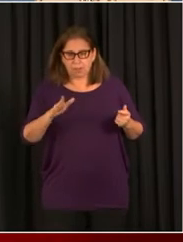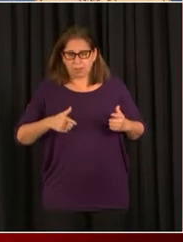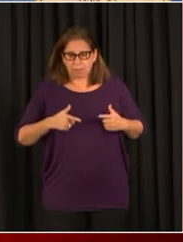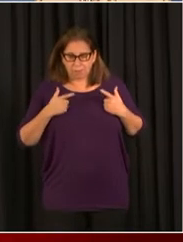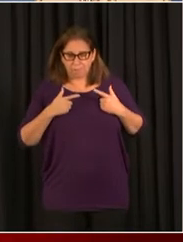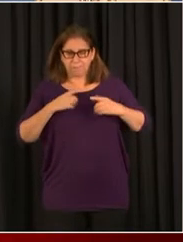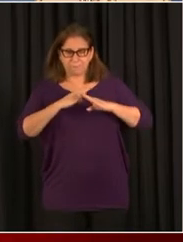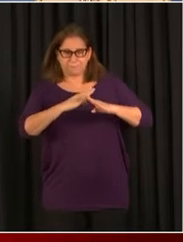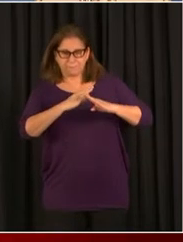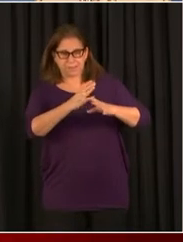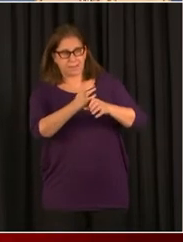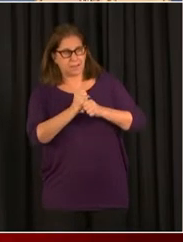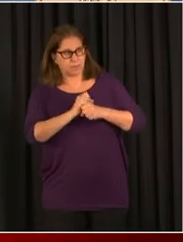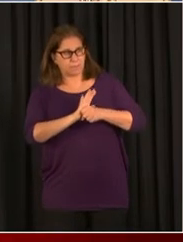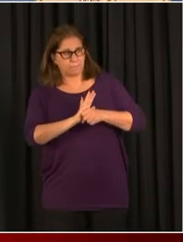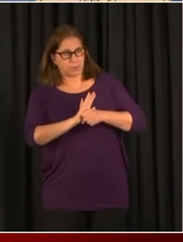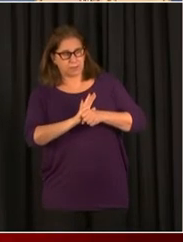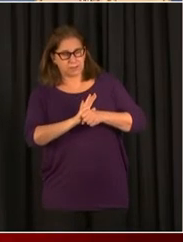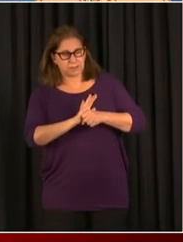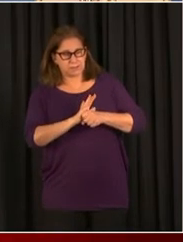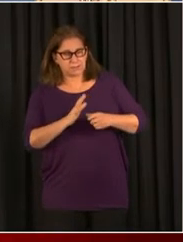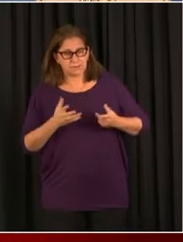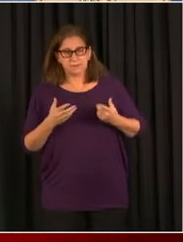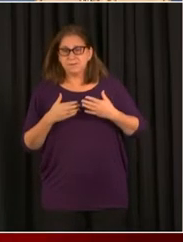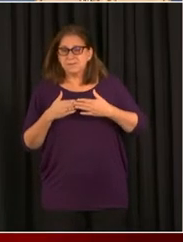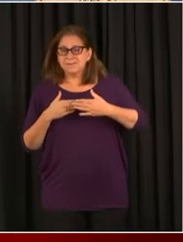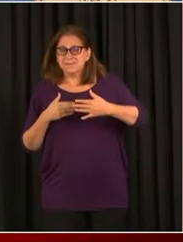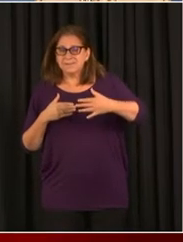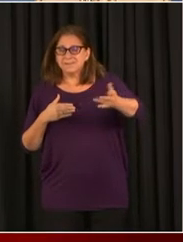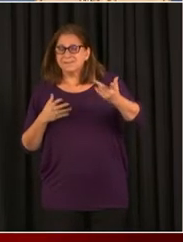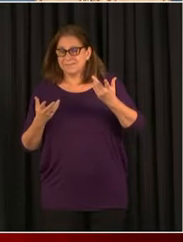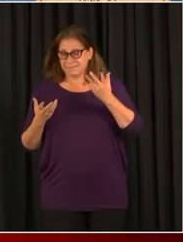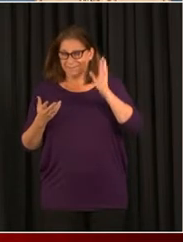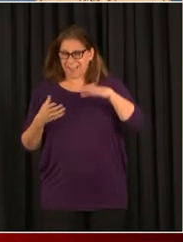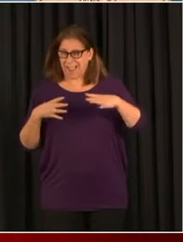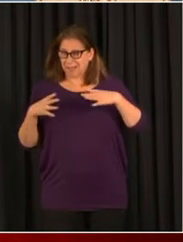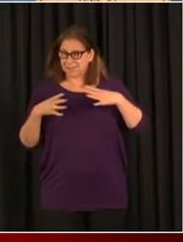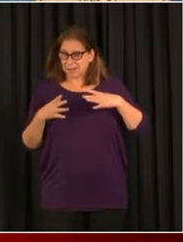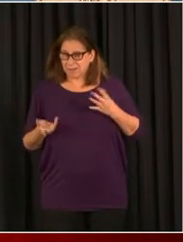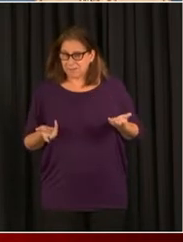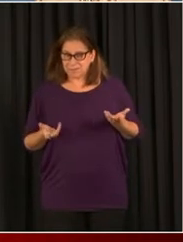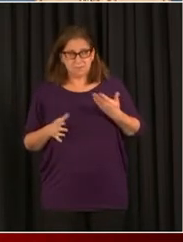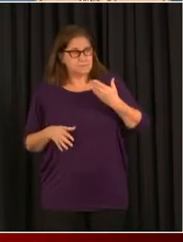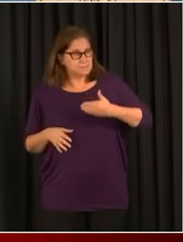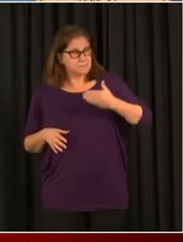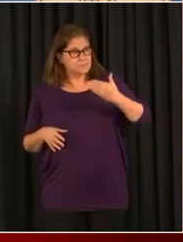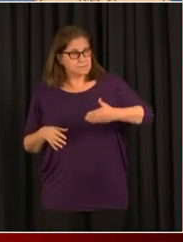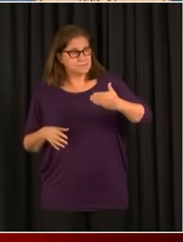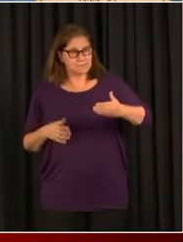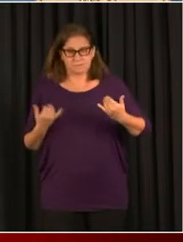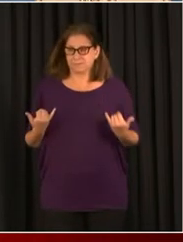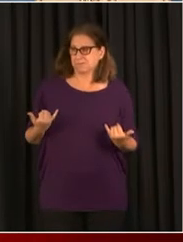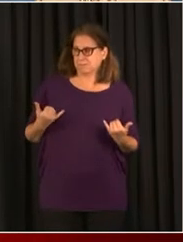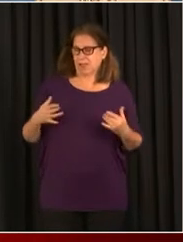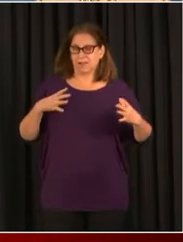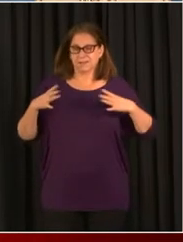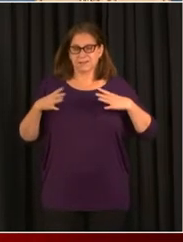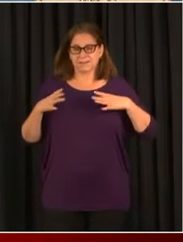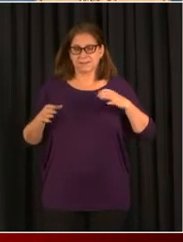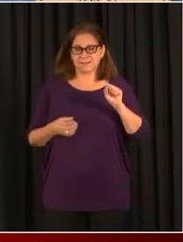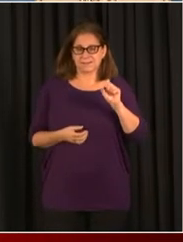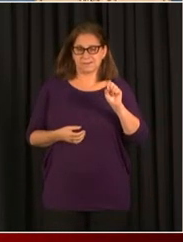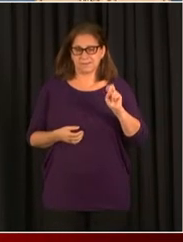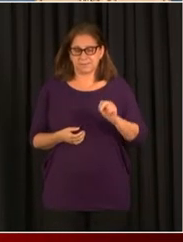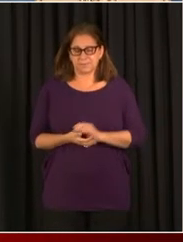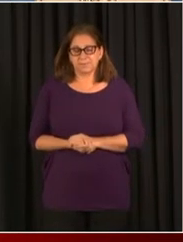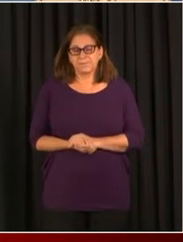together. At the end of this week is Halloween, so let's go over some of the basic guidance that